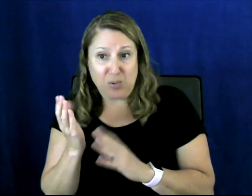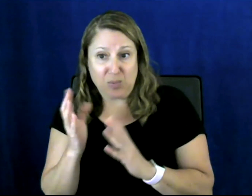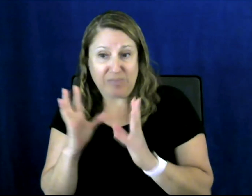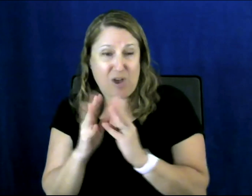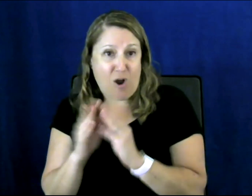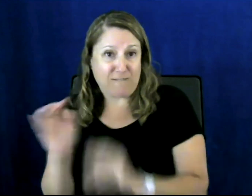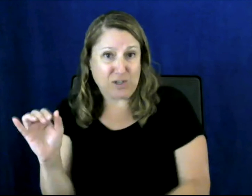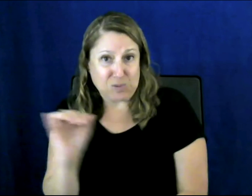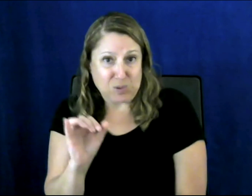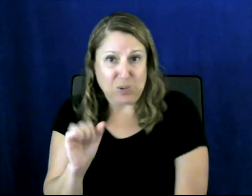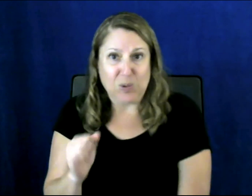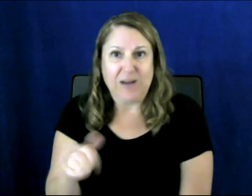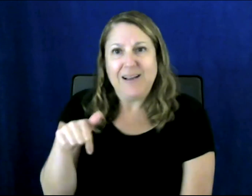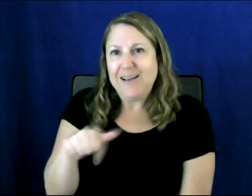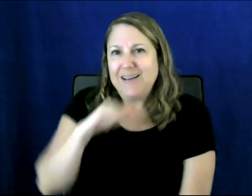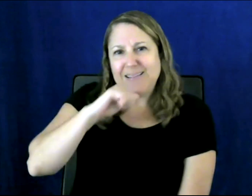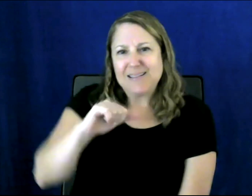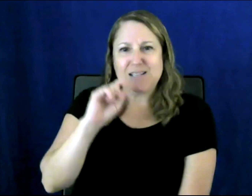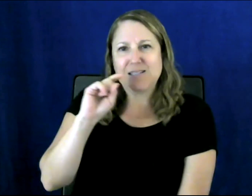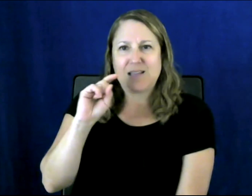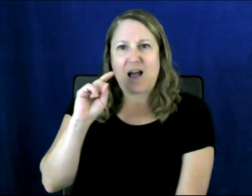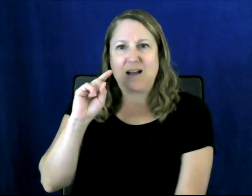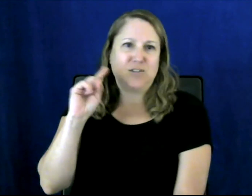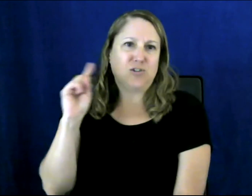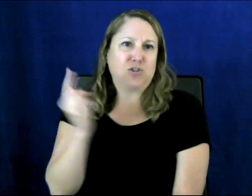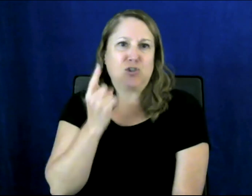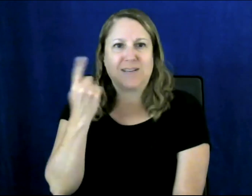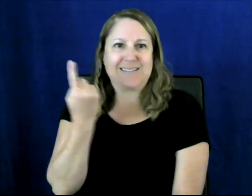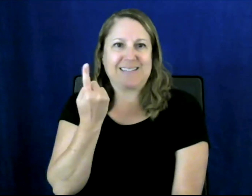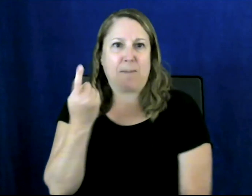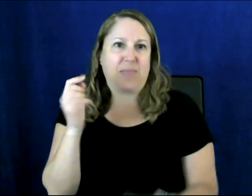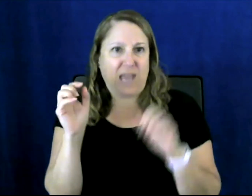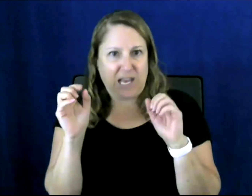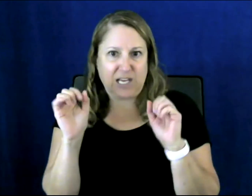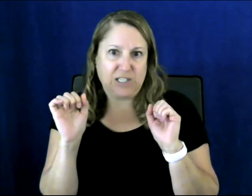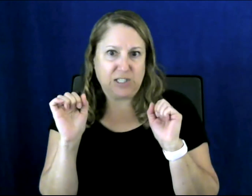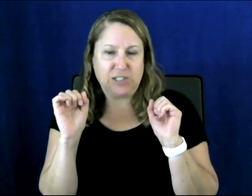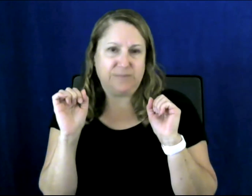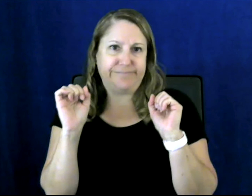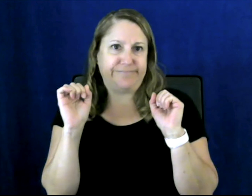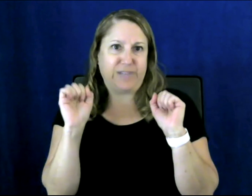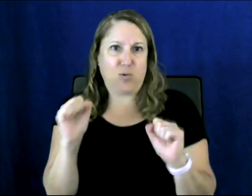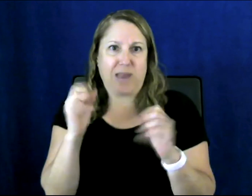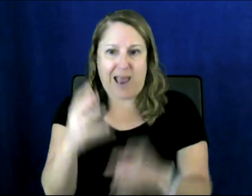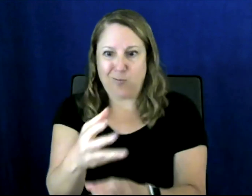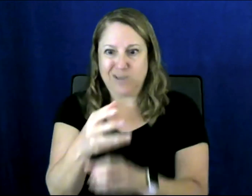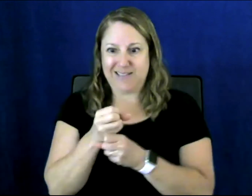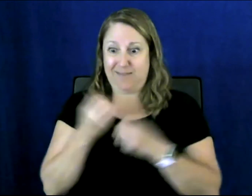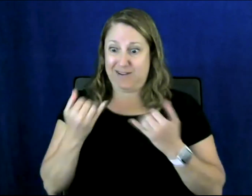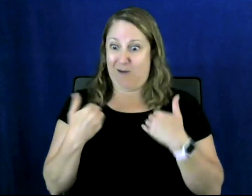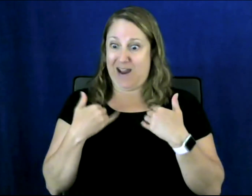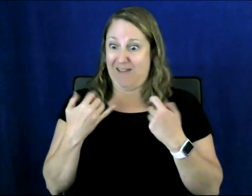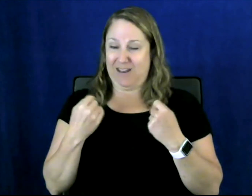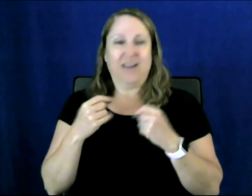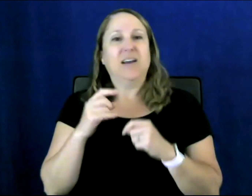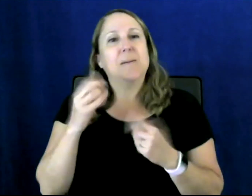not in a box and just open it up and here it is. It's something you might co-construct with your supervisor peers or with